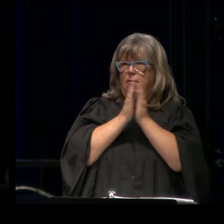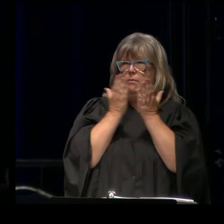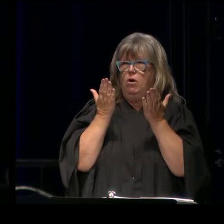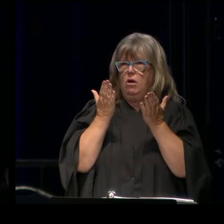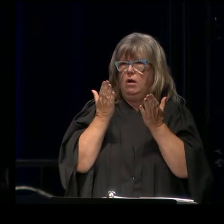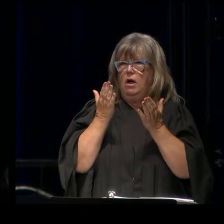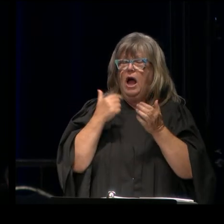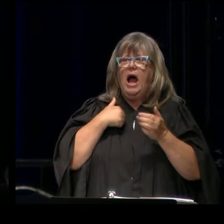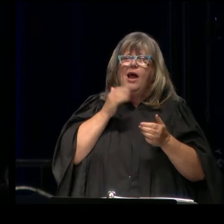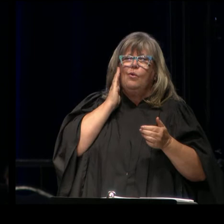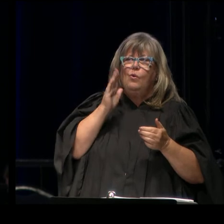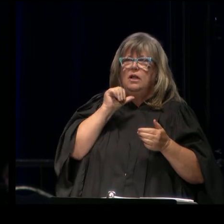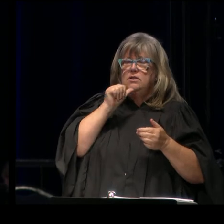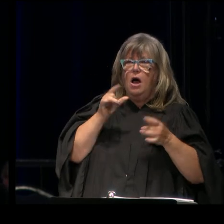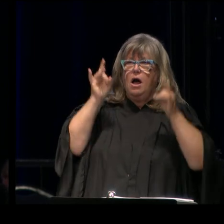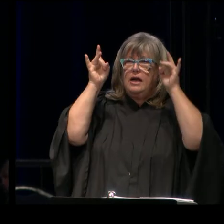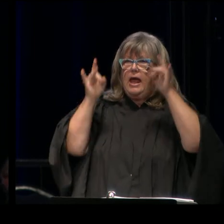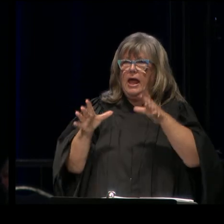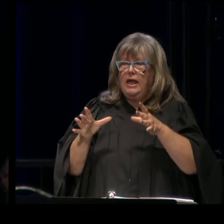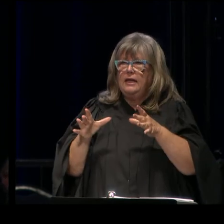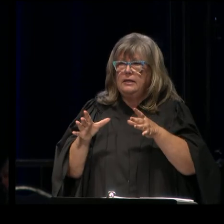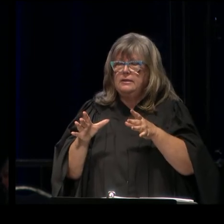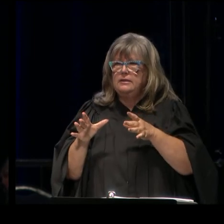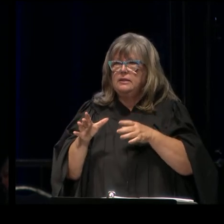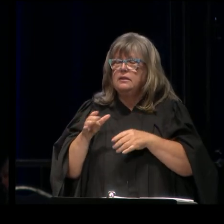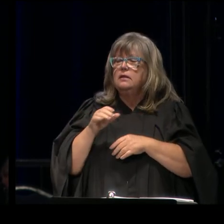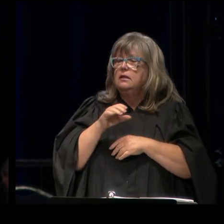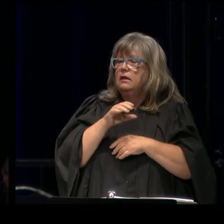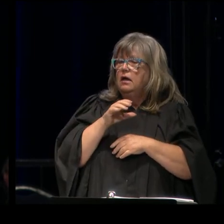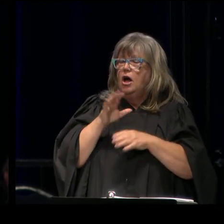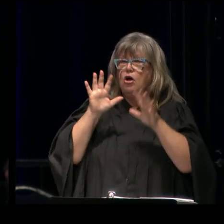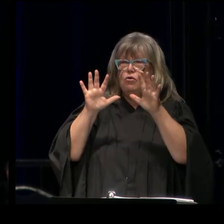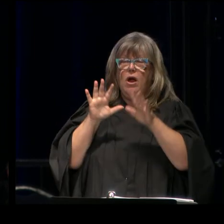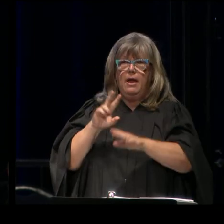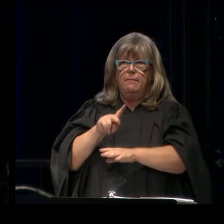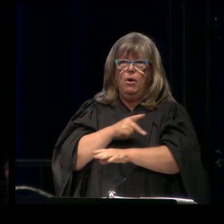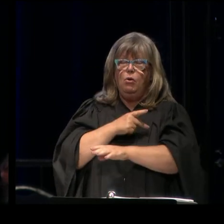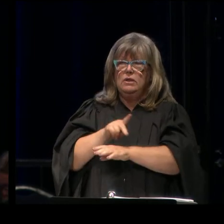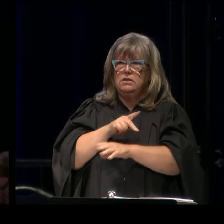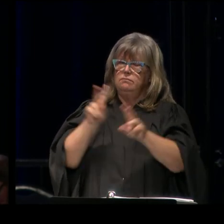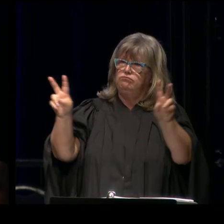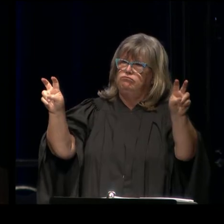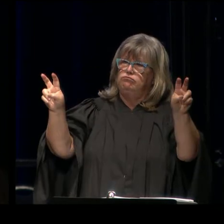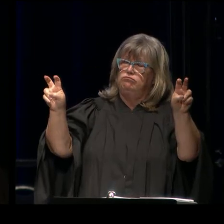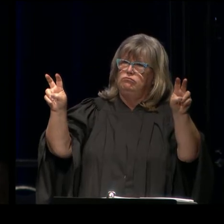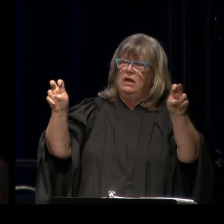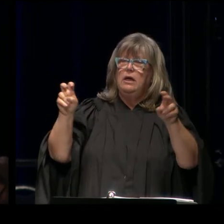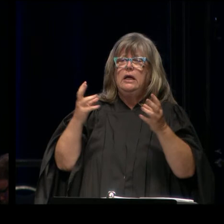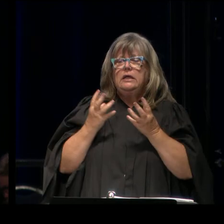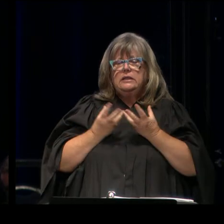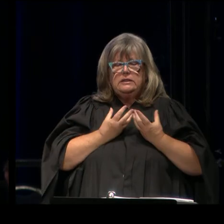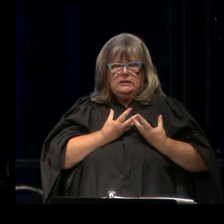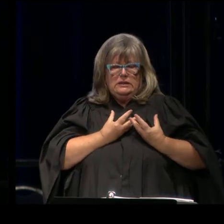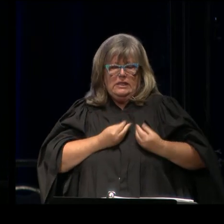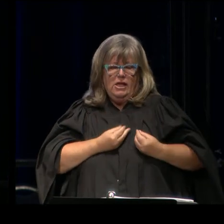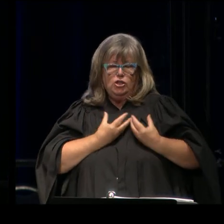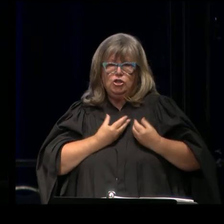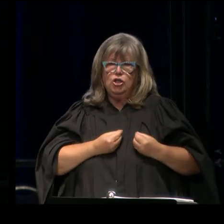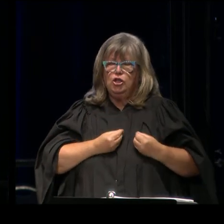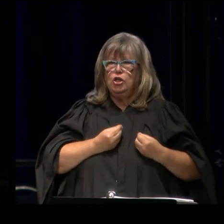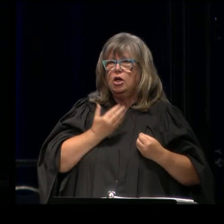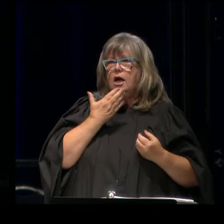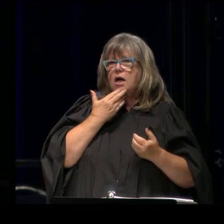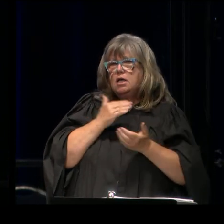Khalil Gibran once said, "Tenderness and kindness are not